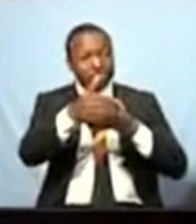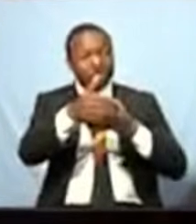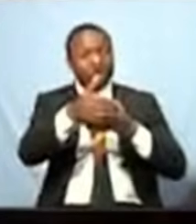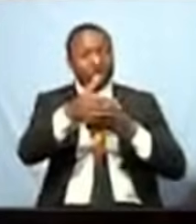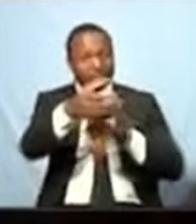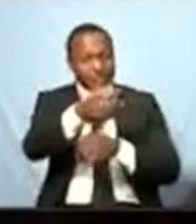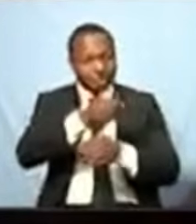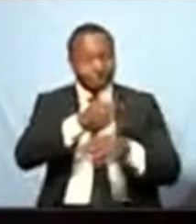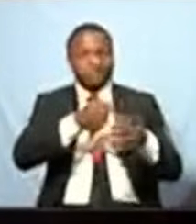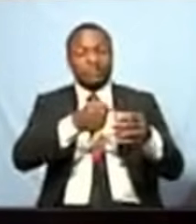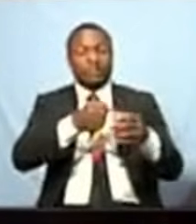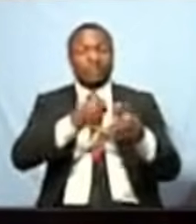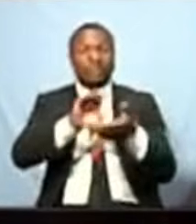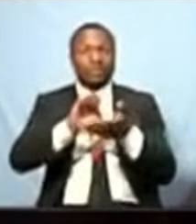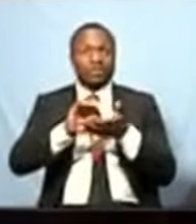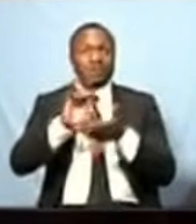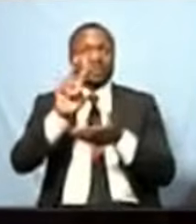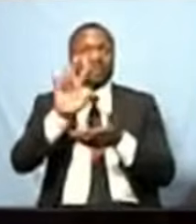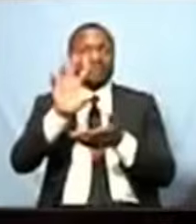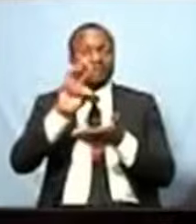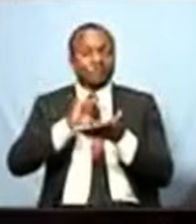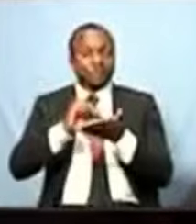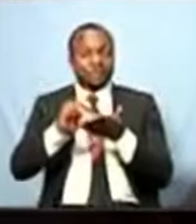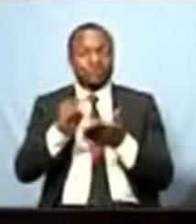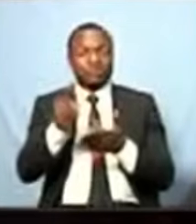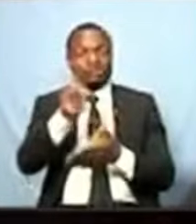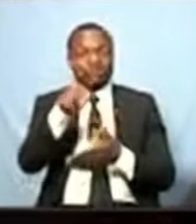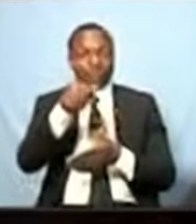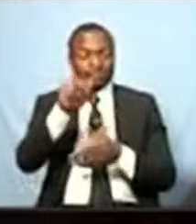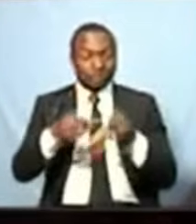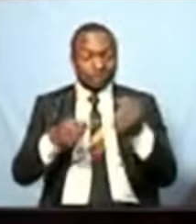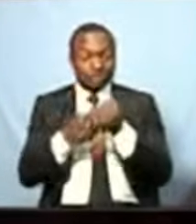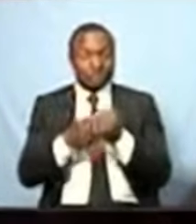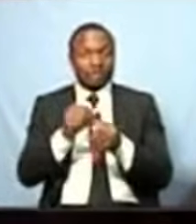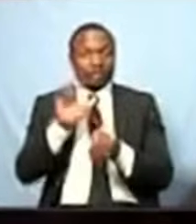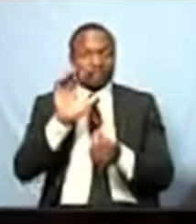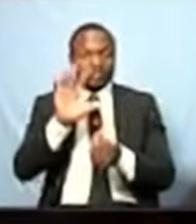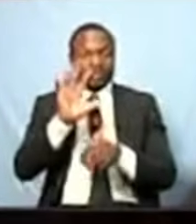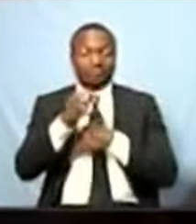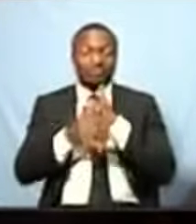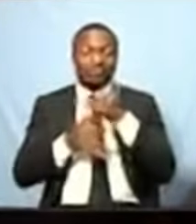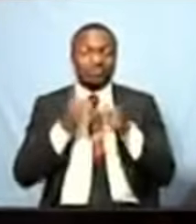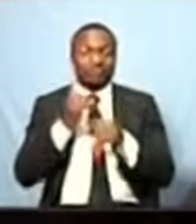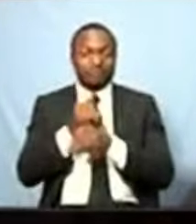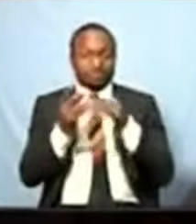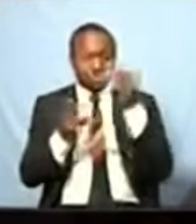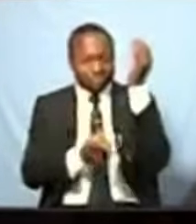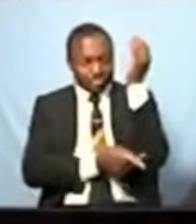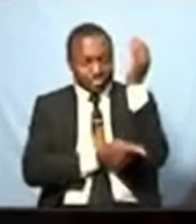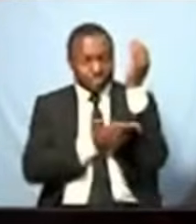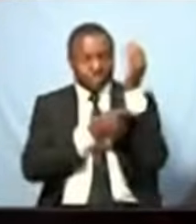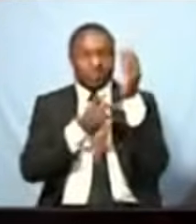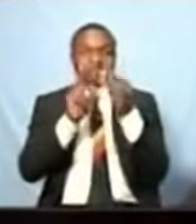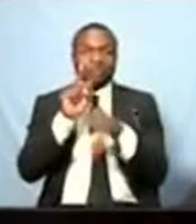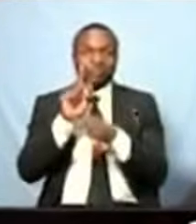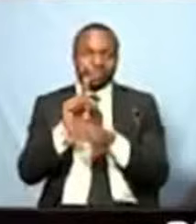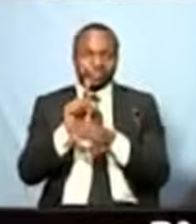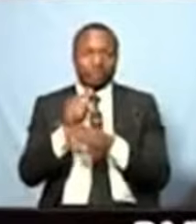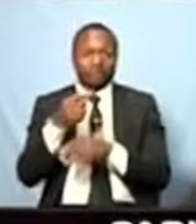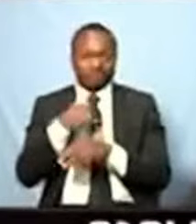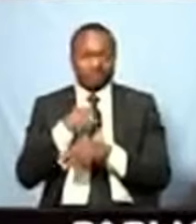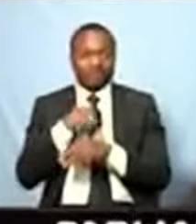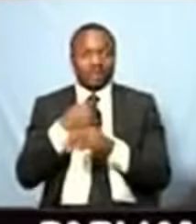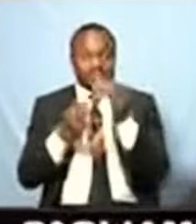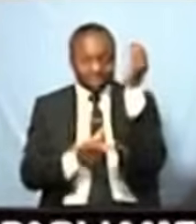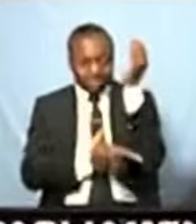contract a loan of $25 million to finance a 5-year development project. I've been in the